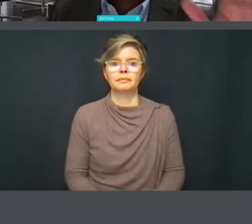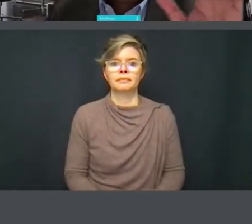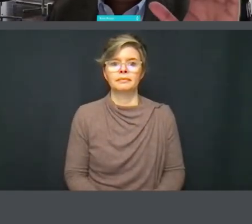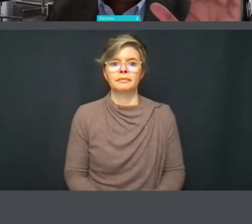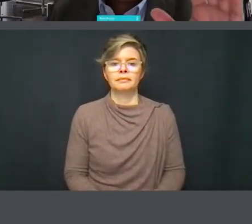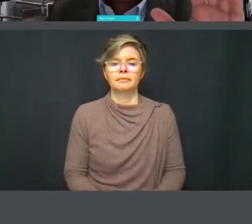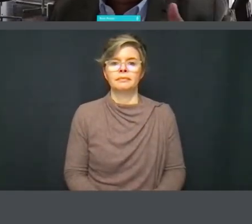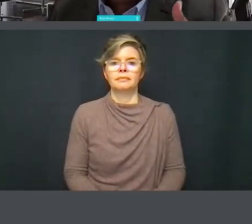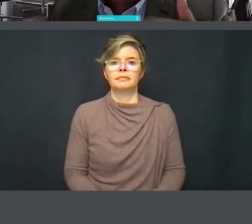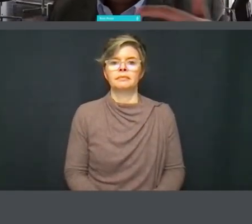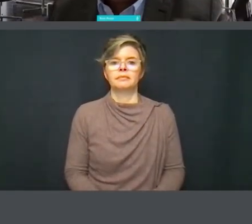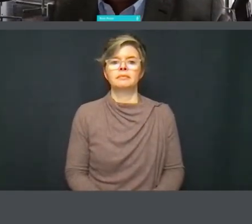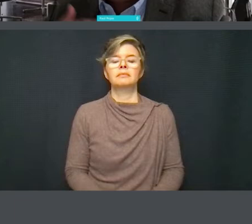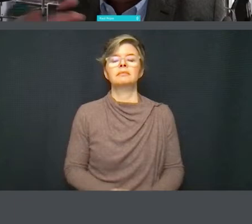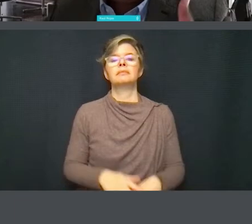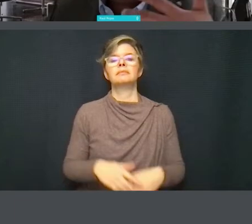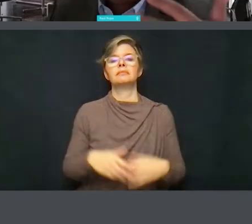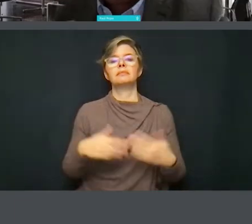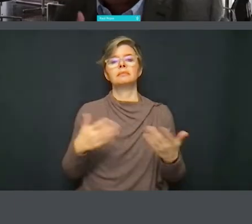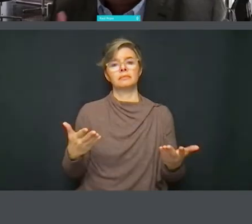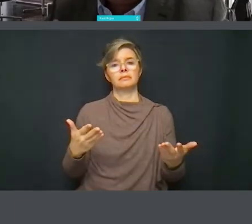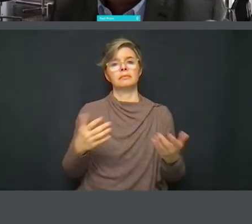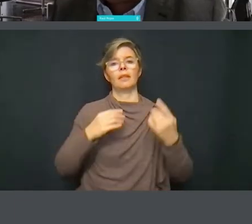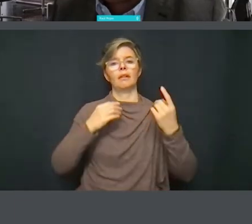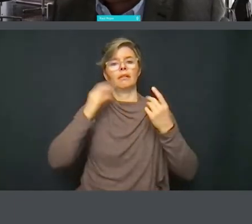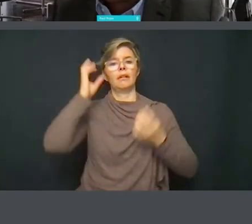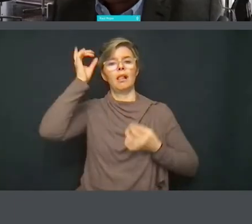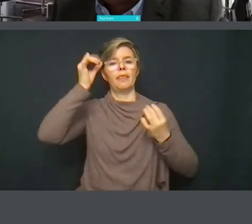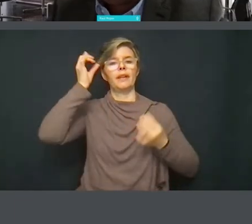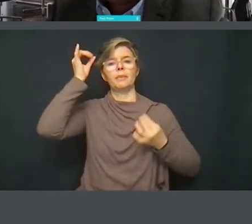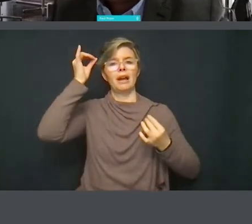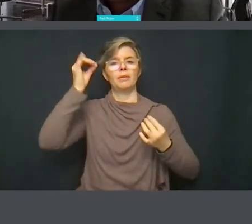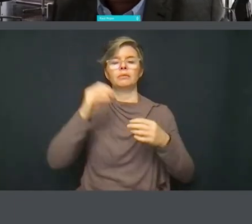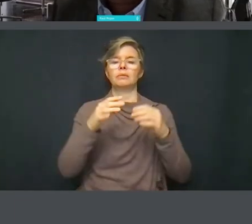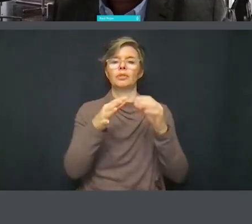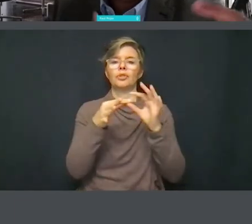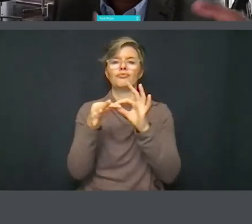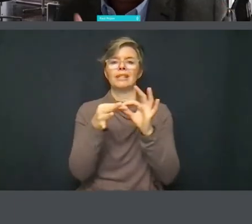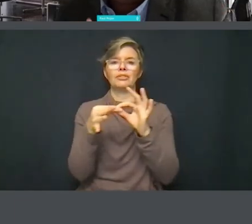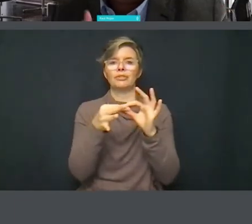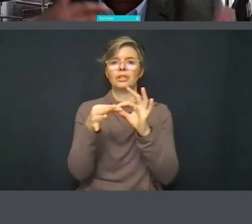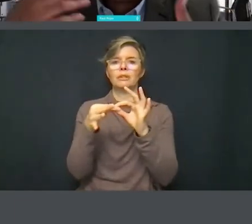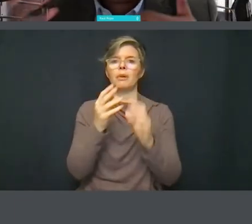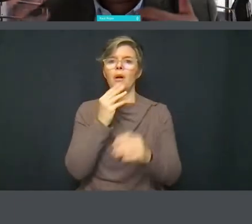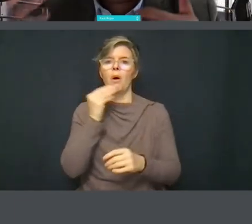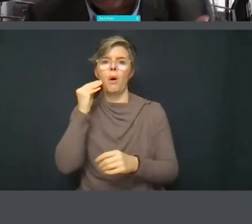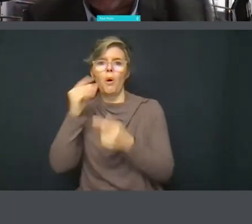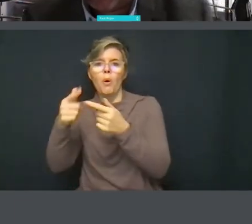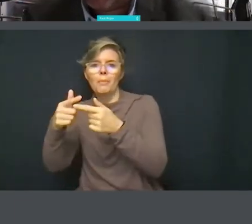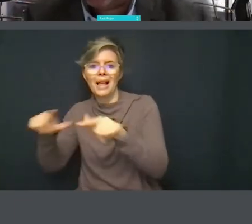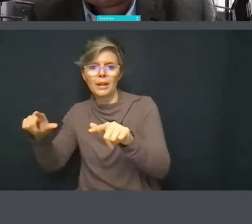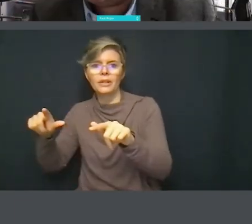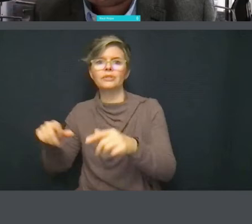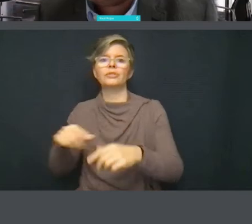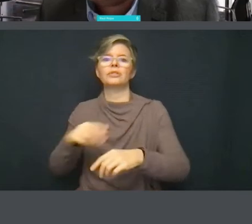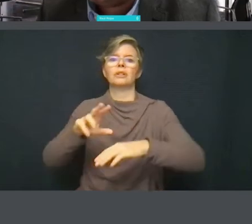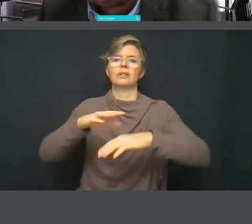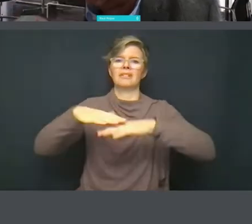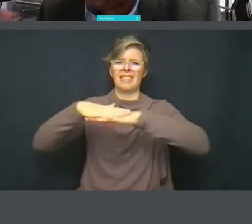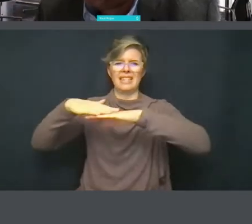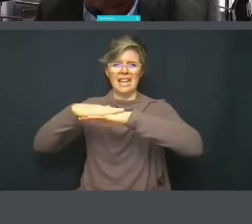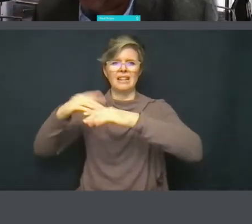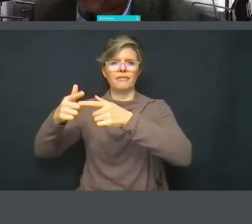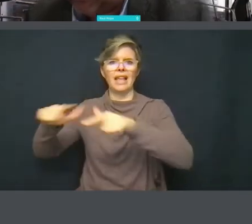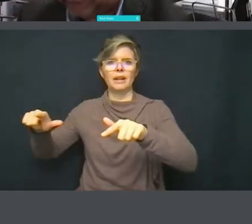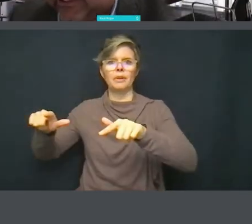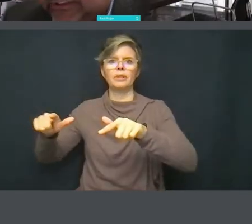to think about is obviously what is the relationship of quote unquote the home language or native language relative to the second language, which in the US